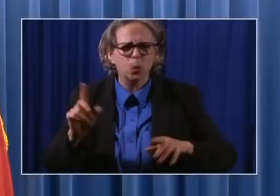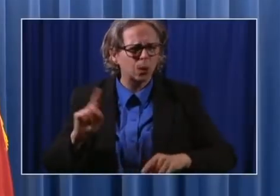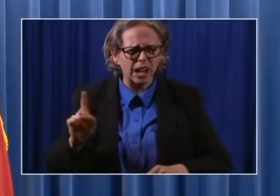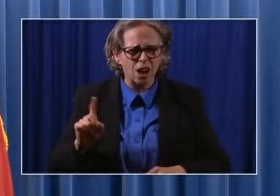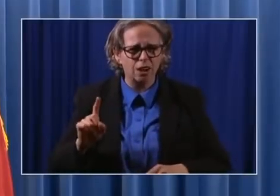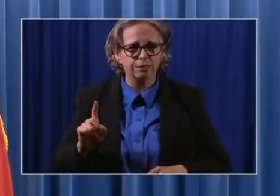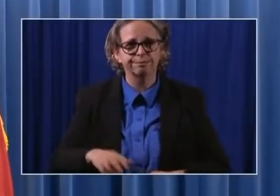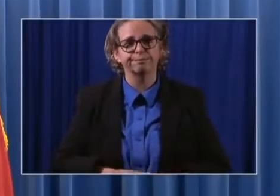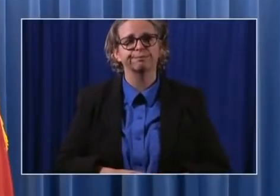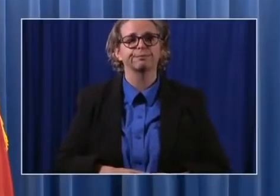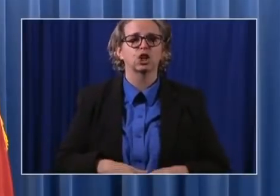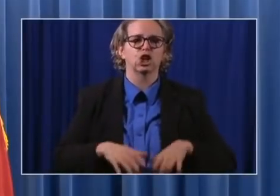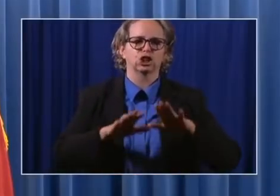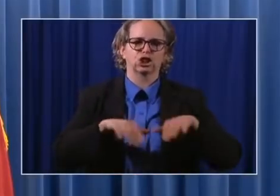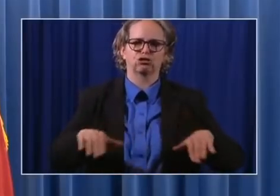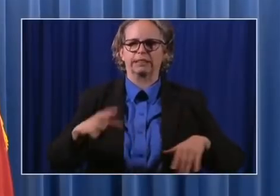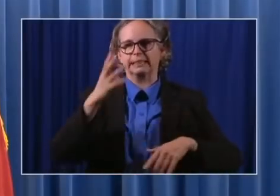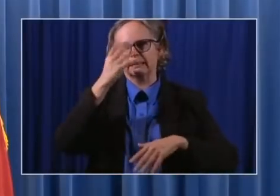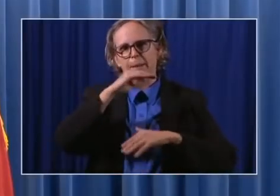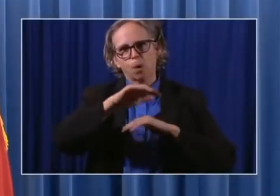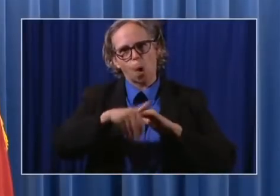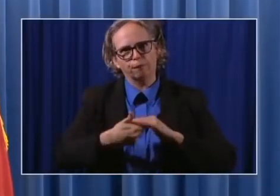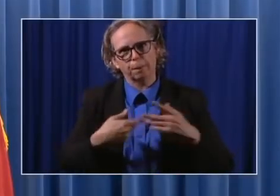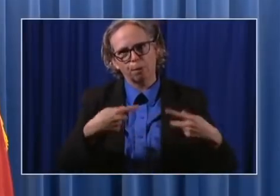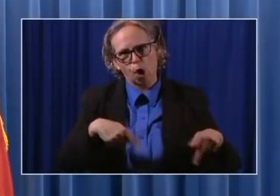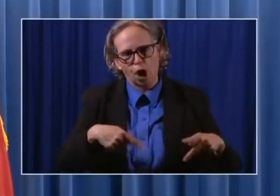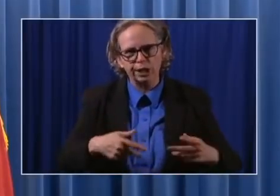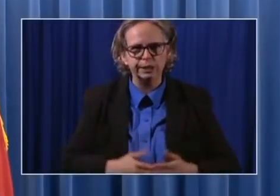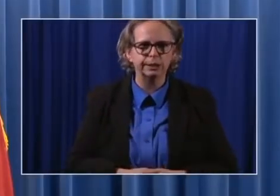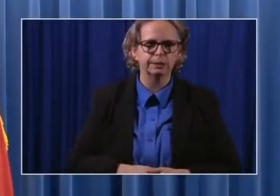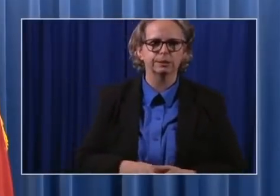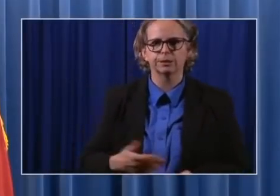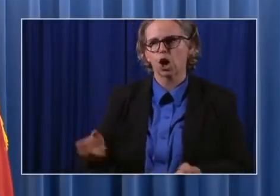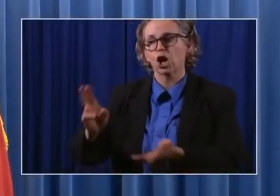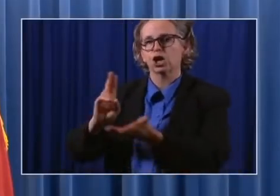parties, as well as a nursing facility outbreak.